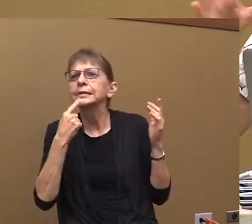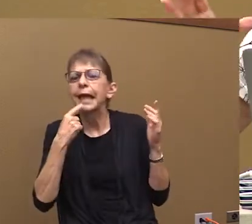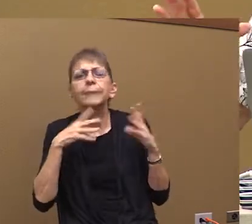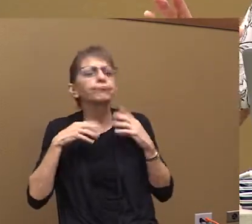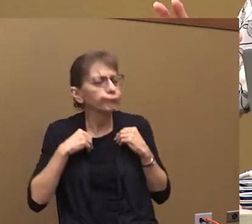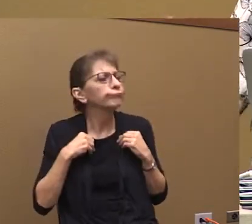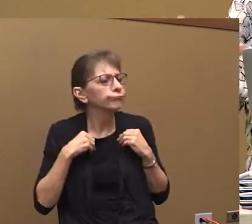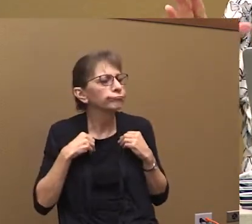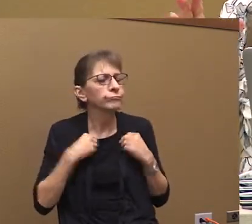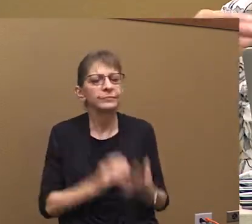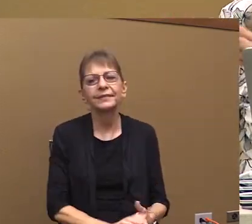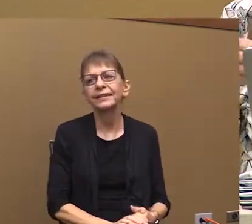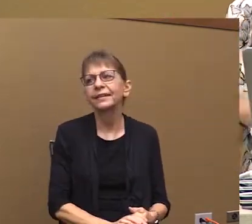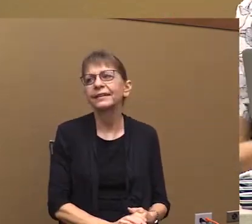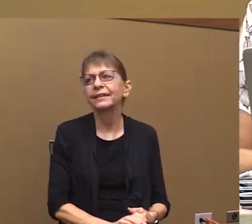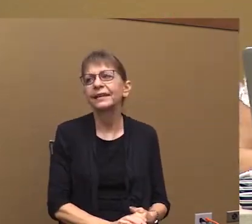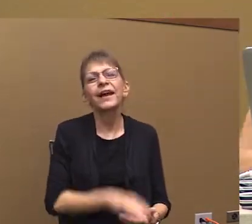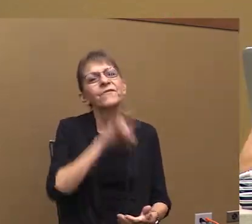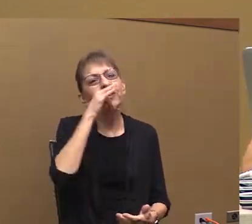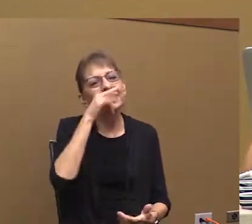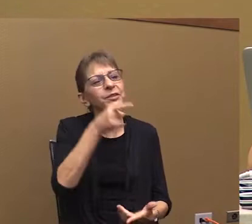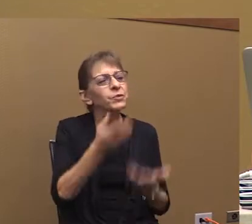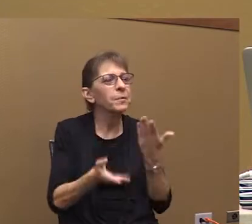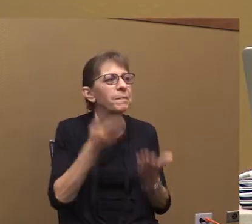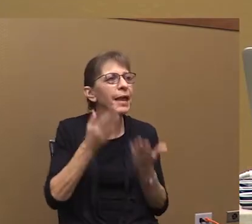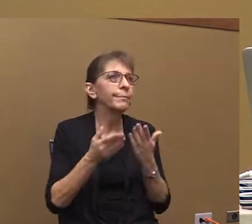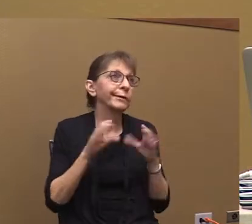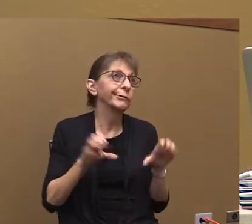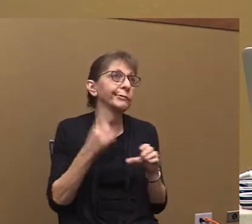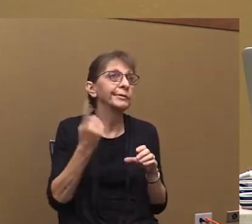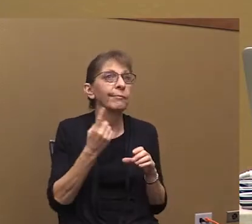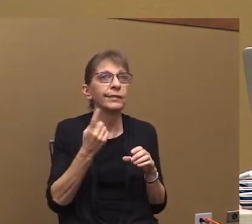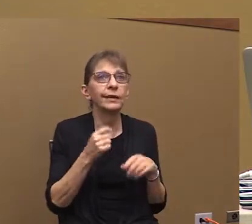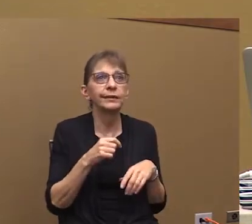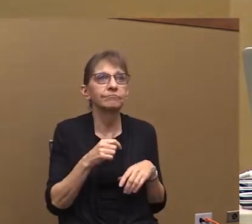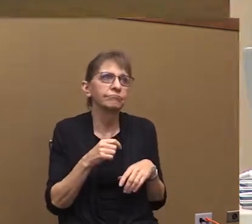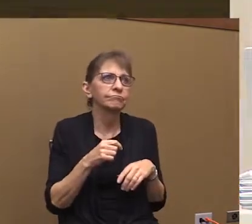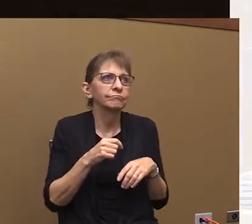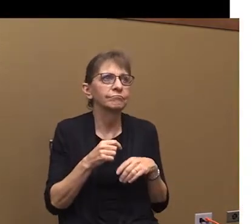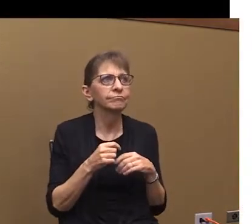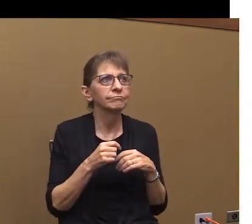mind for different solutions and accepting what other people think or say.